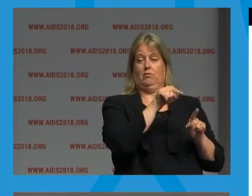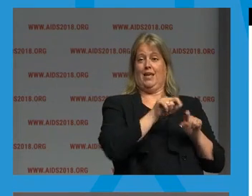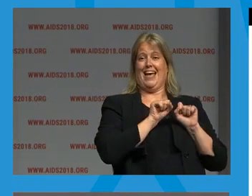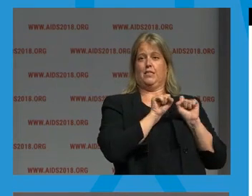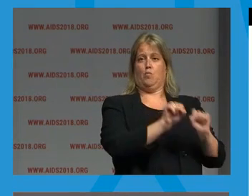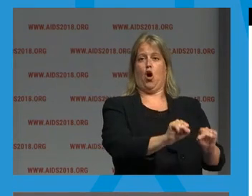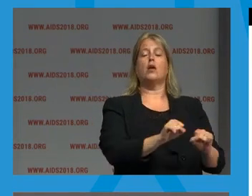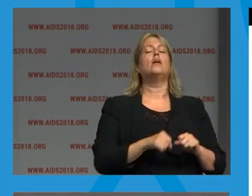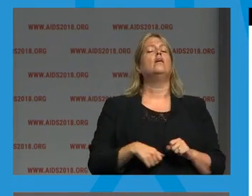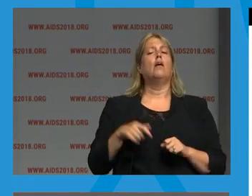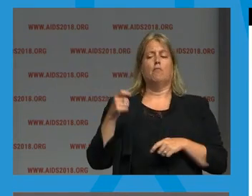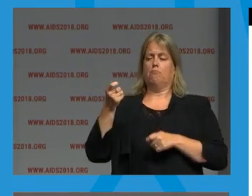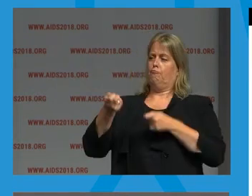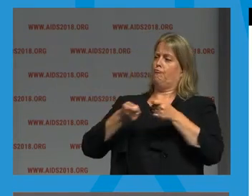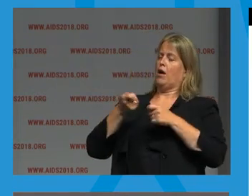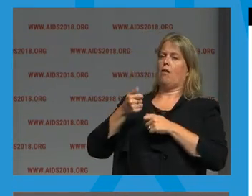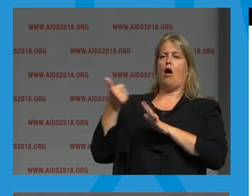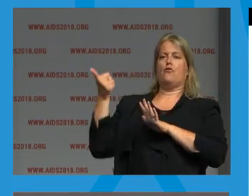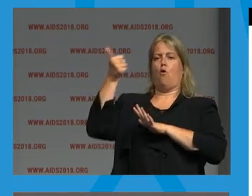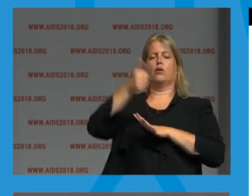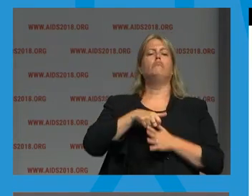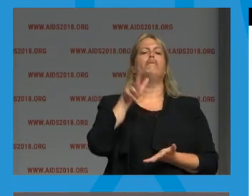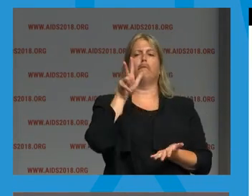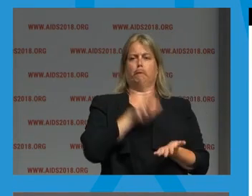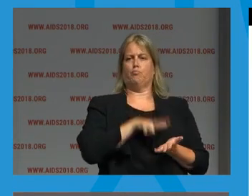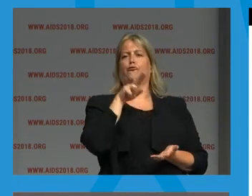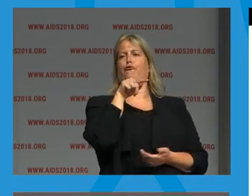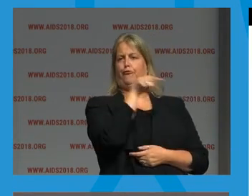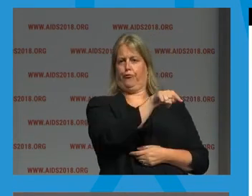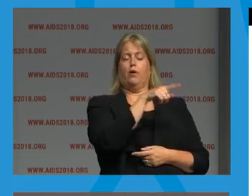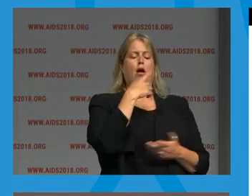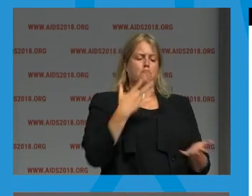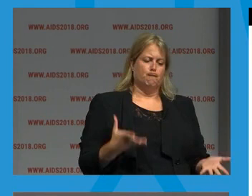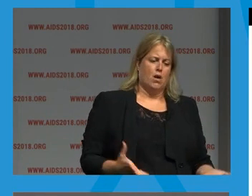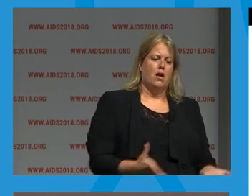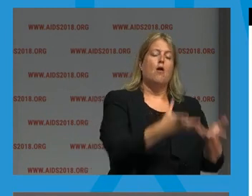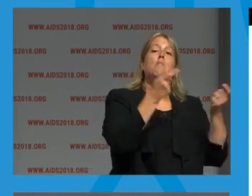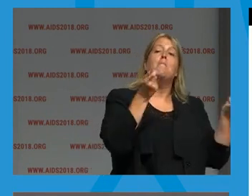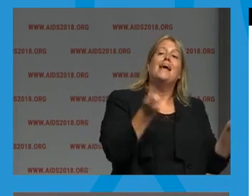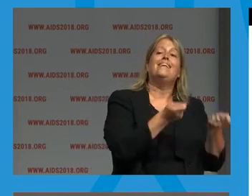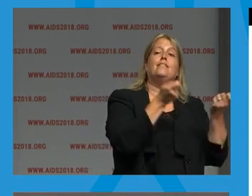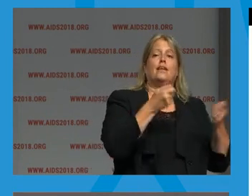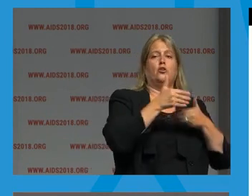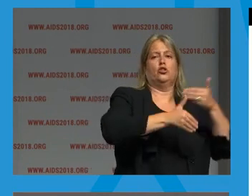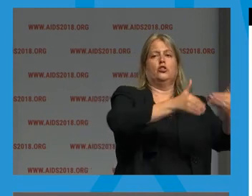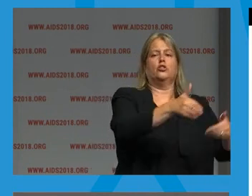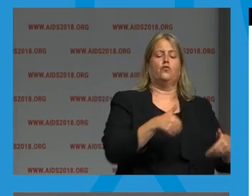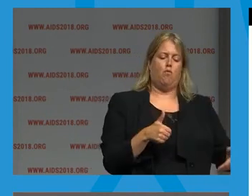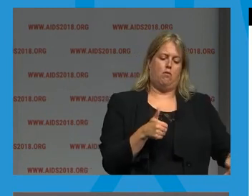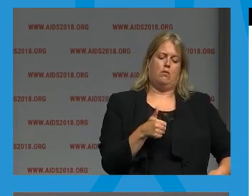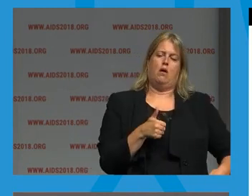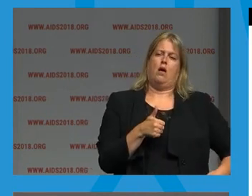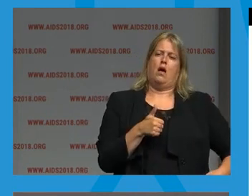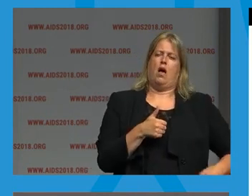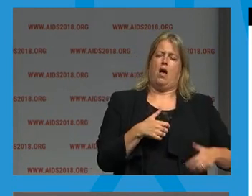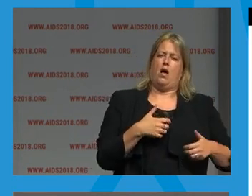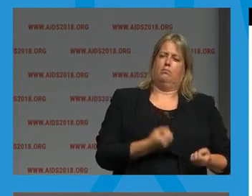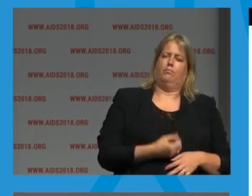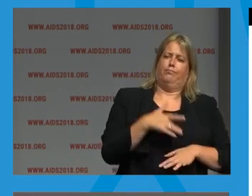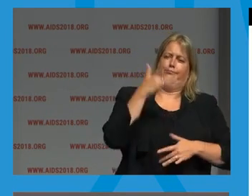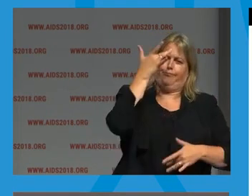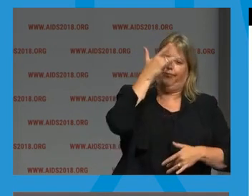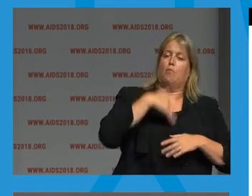the regulatory authorities for successful maintenance therapy in ulcerative colitis and Crohn's